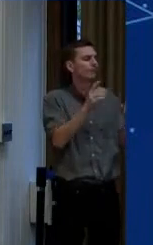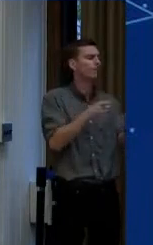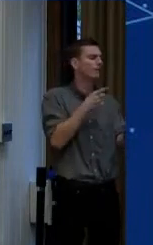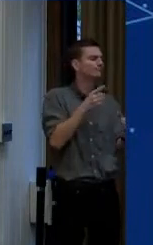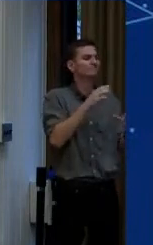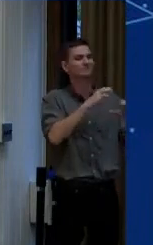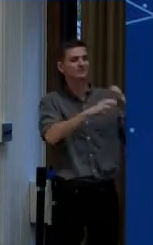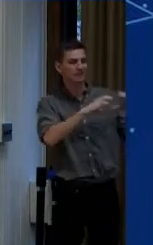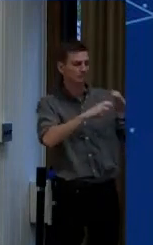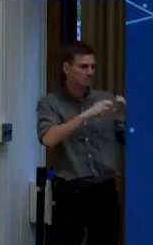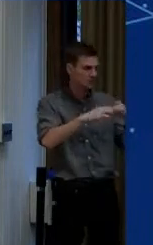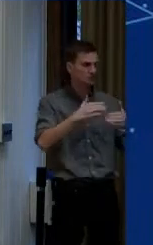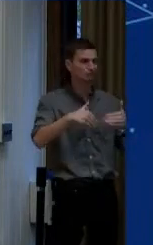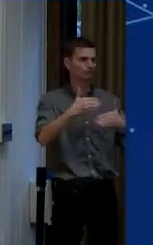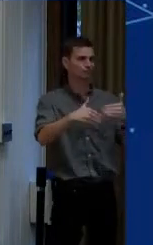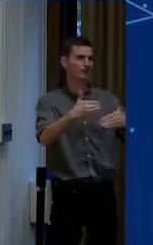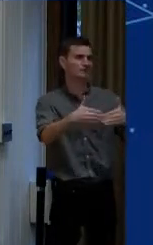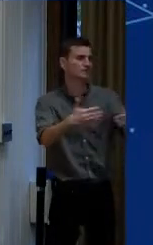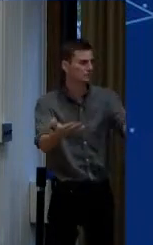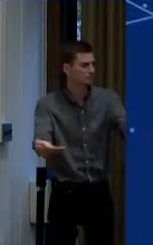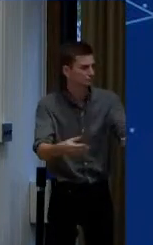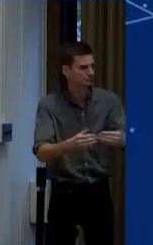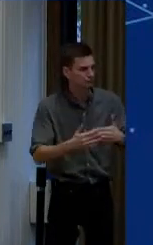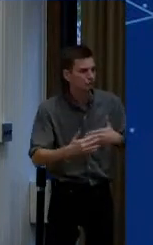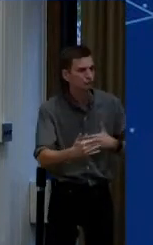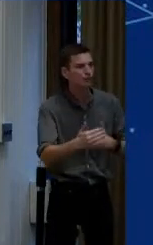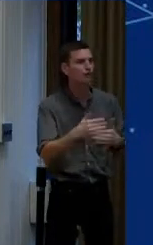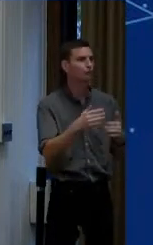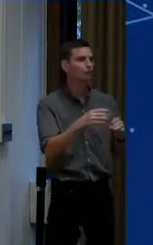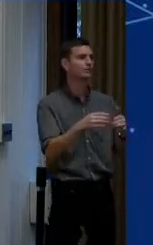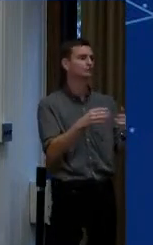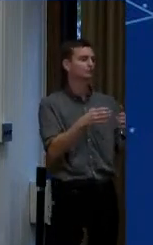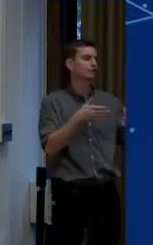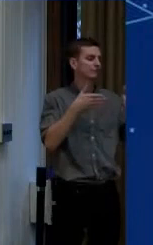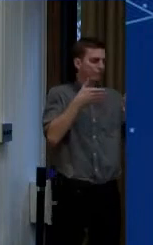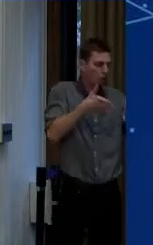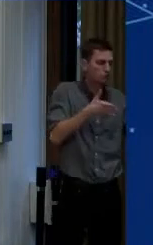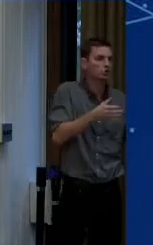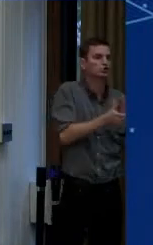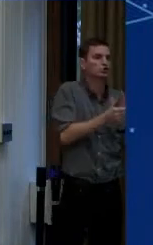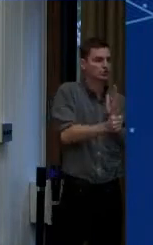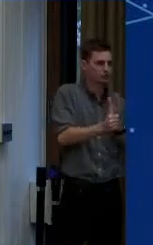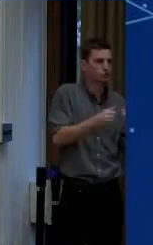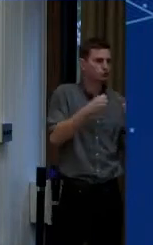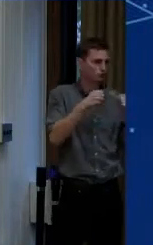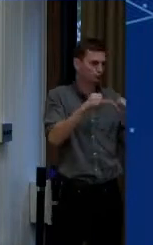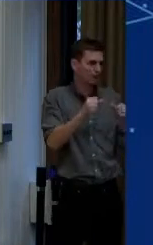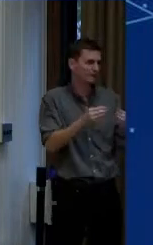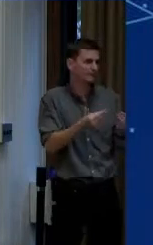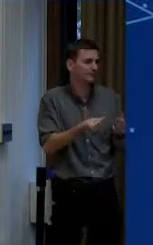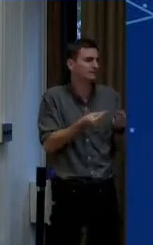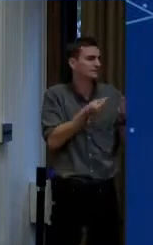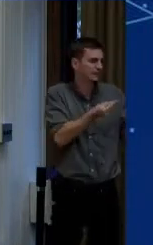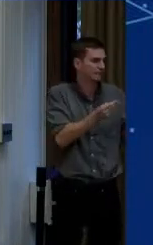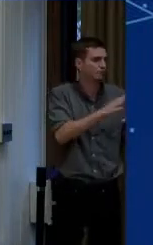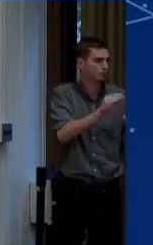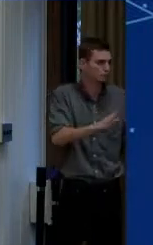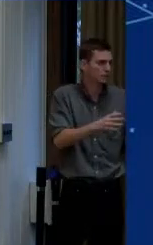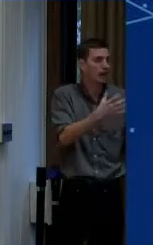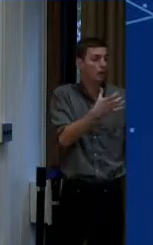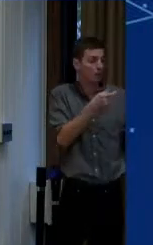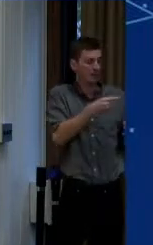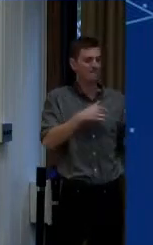along the way, which lead back to those skills that we're trying to give to them, right? We want them to feel